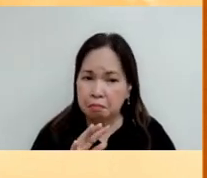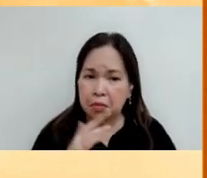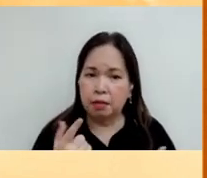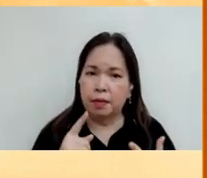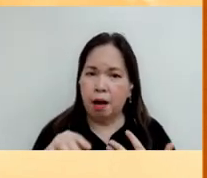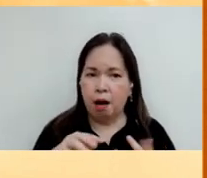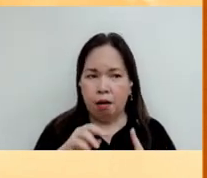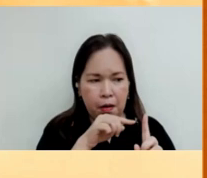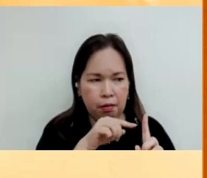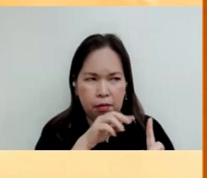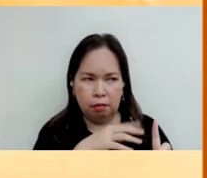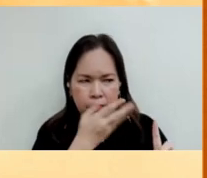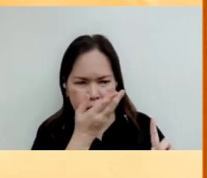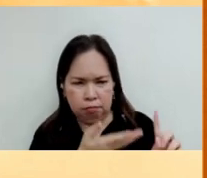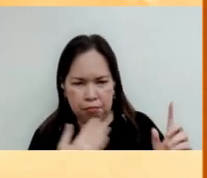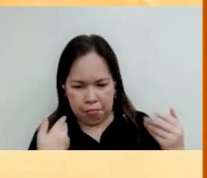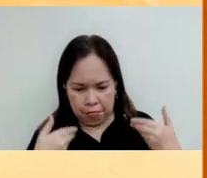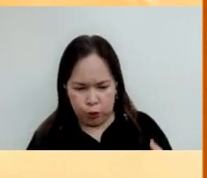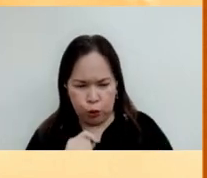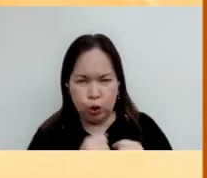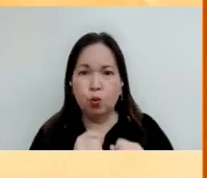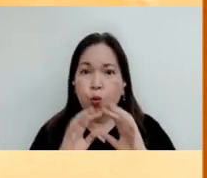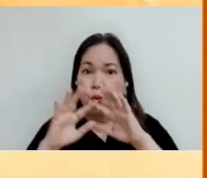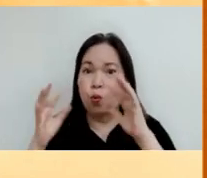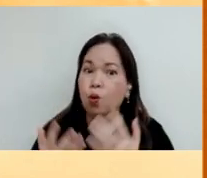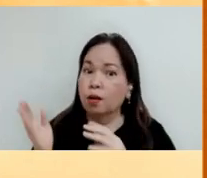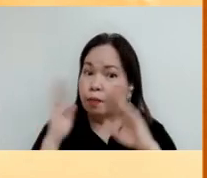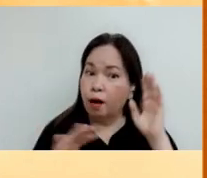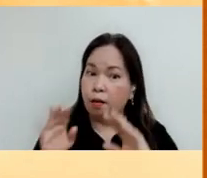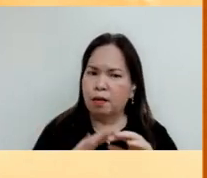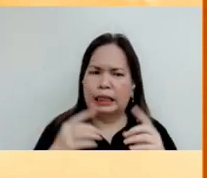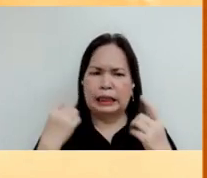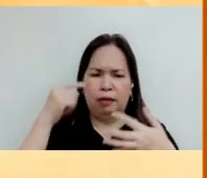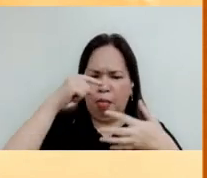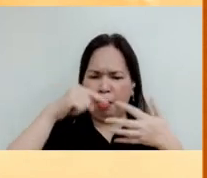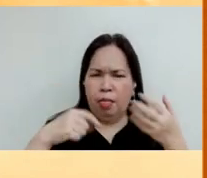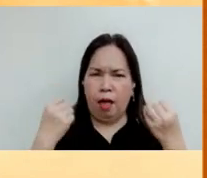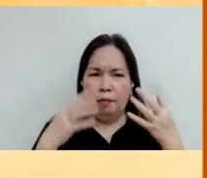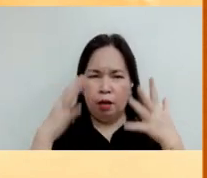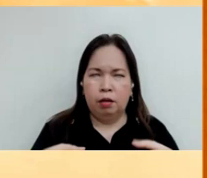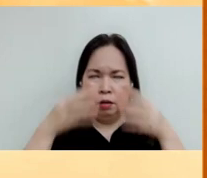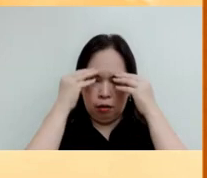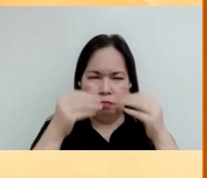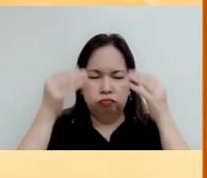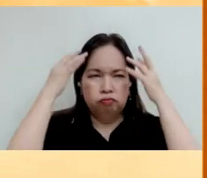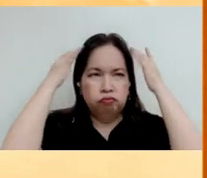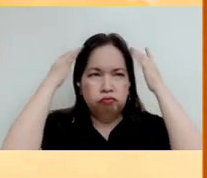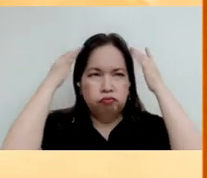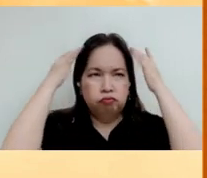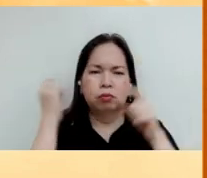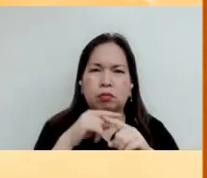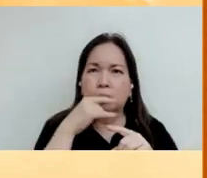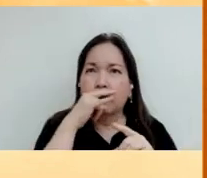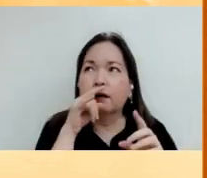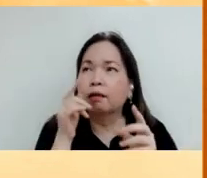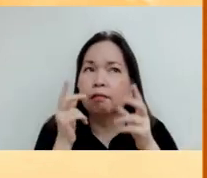them, physical changes, and global issues. No? So there's an influx of information while kids have become more involved, right?